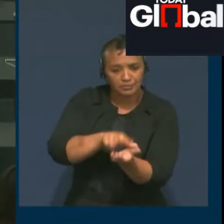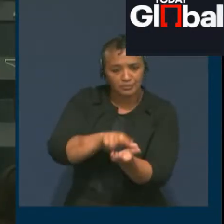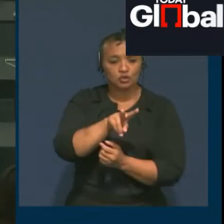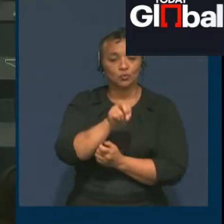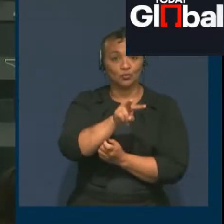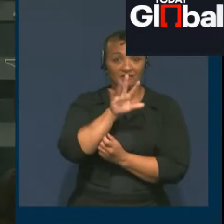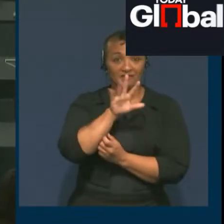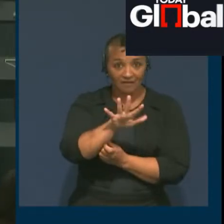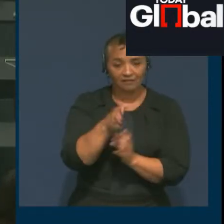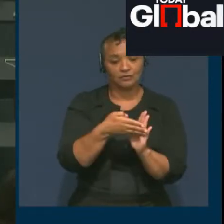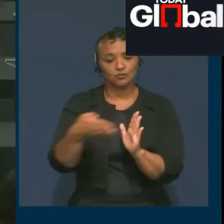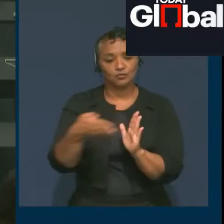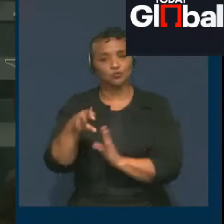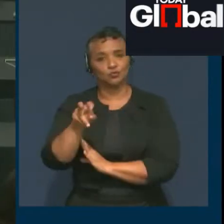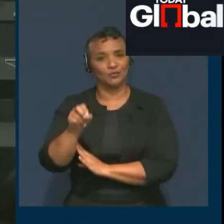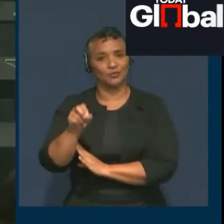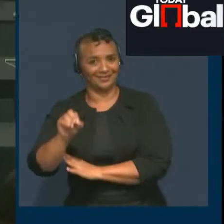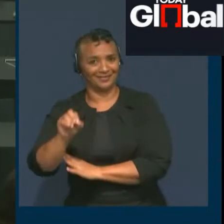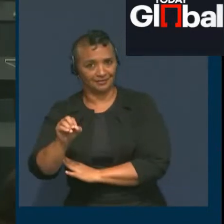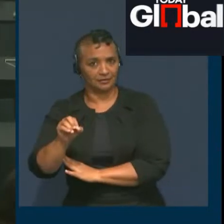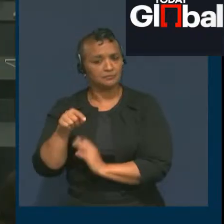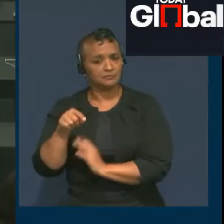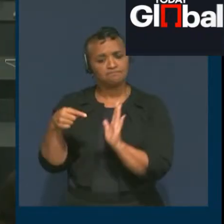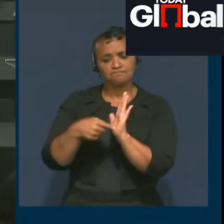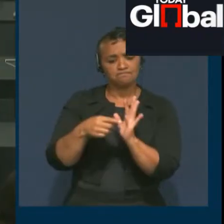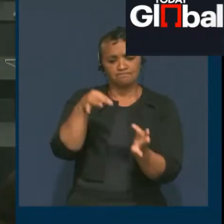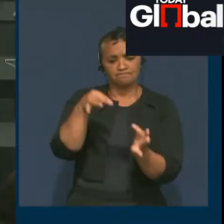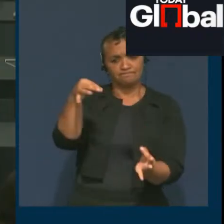2025-2030. This